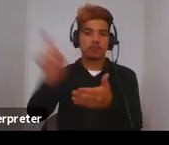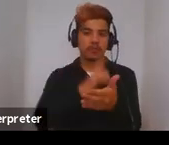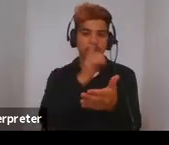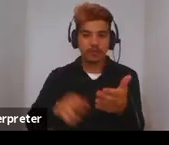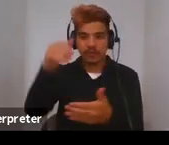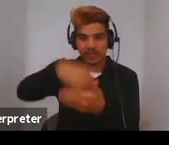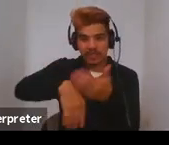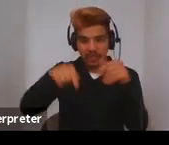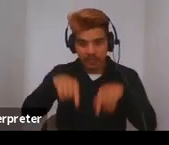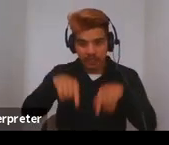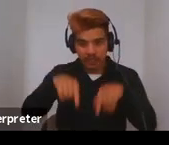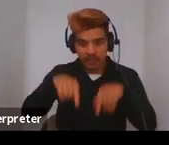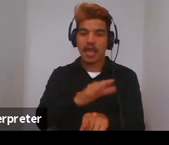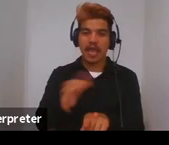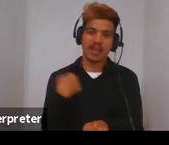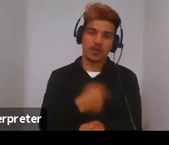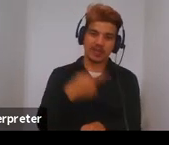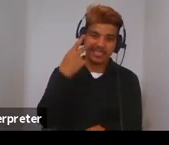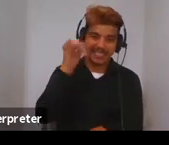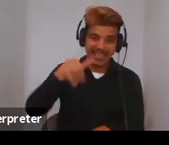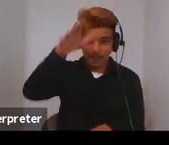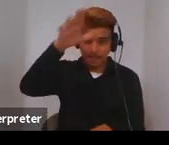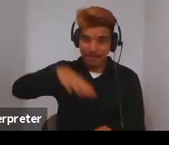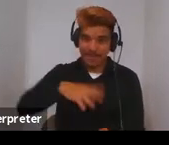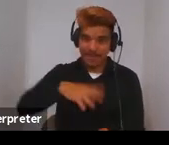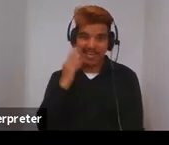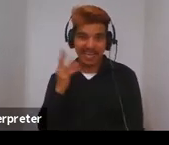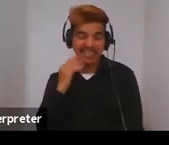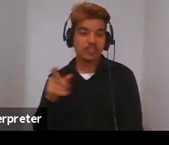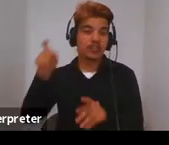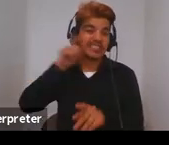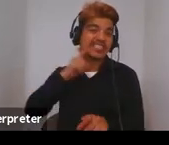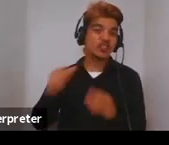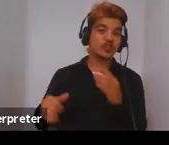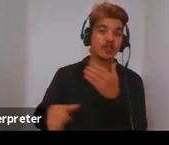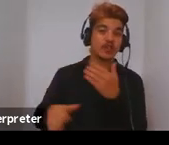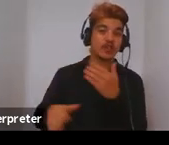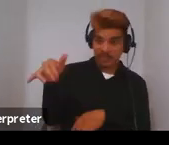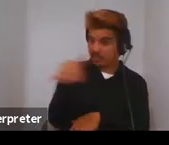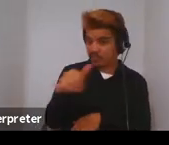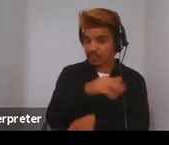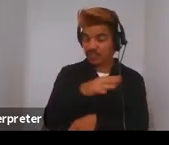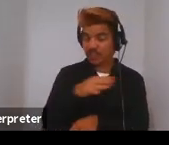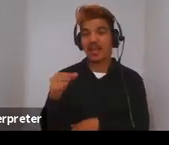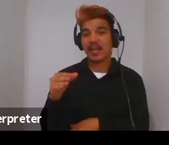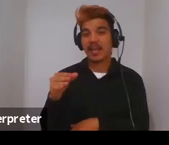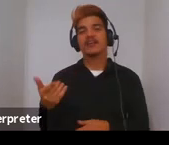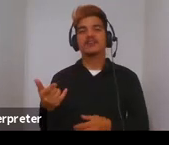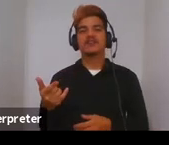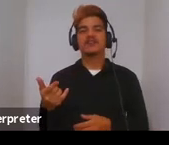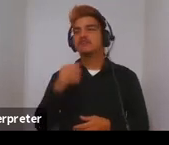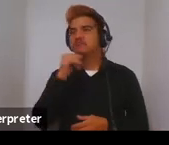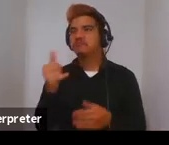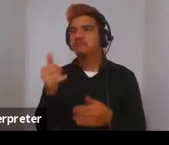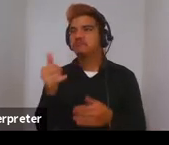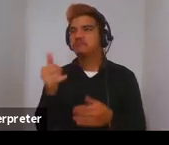lifetime. We also see that men experience sexual violence too, and so do people, no matter how